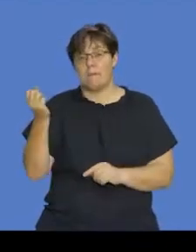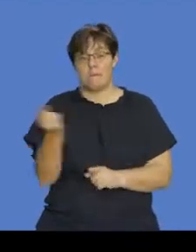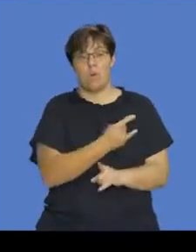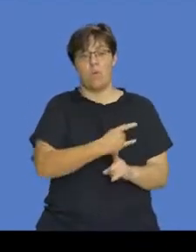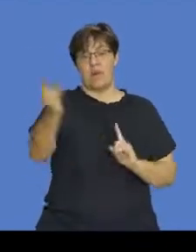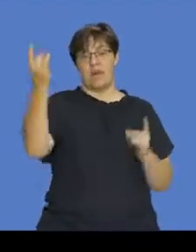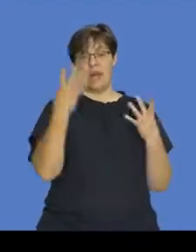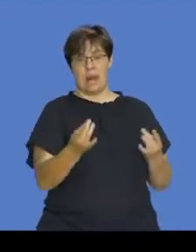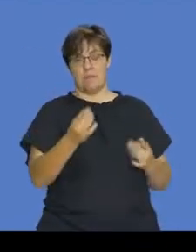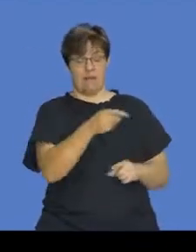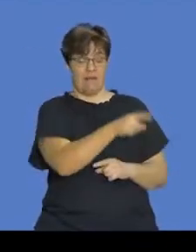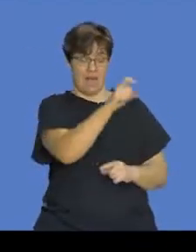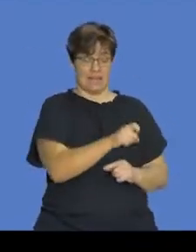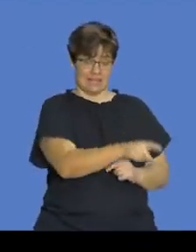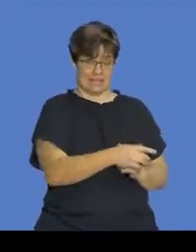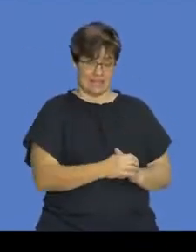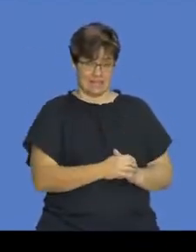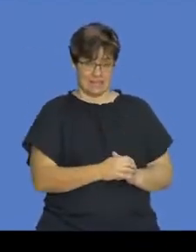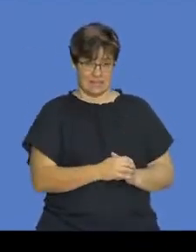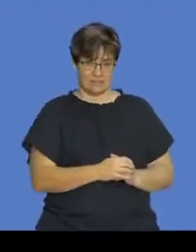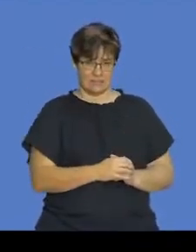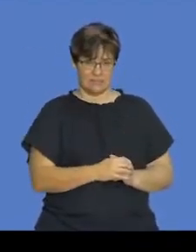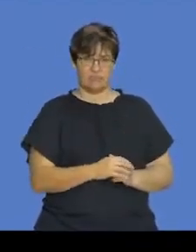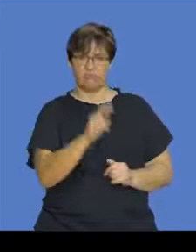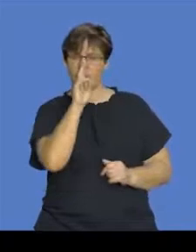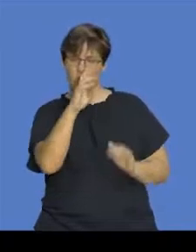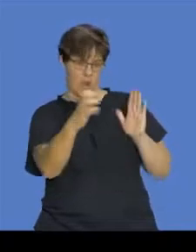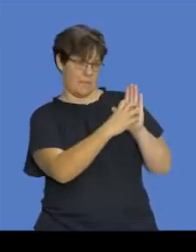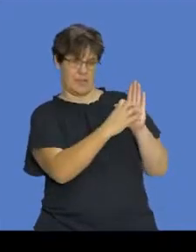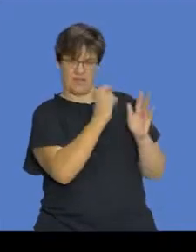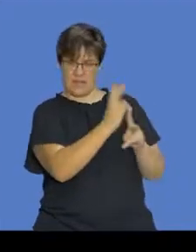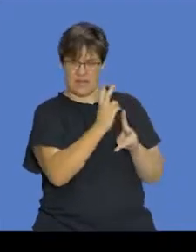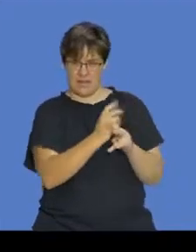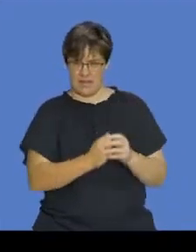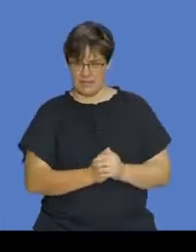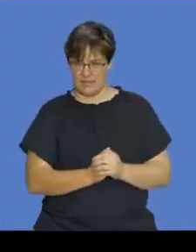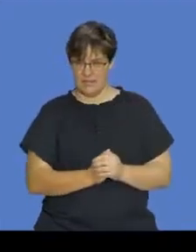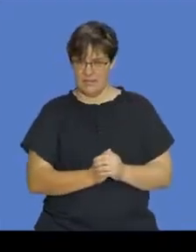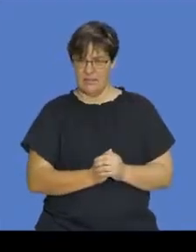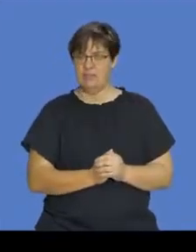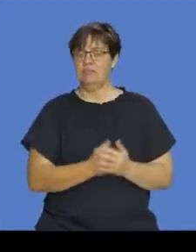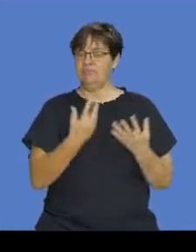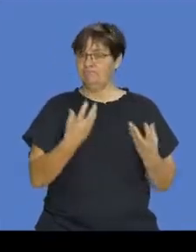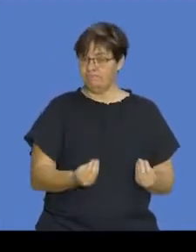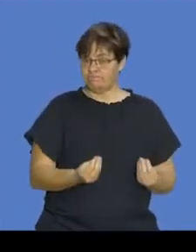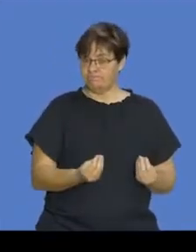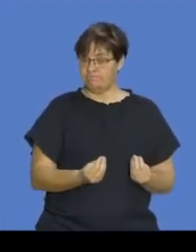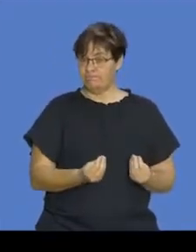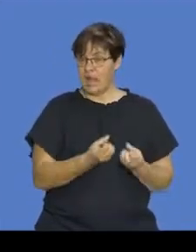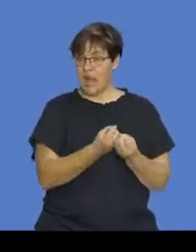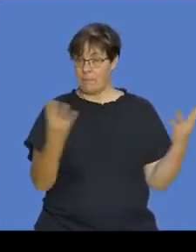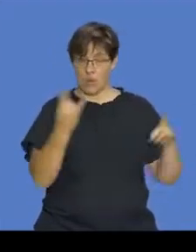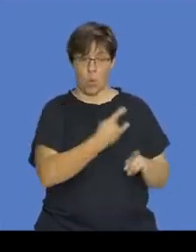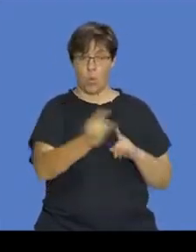winning number with dice X? Well, let's have a look at the picture again. So there we go. We've got the number